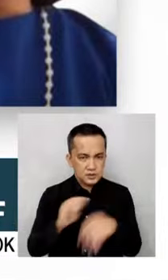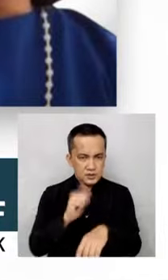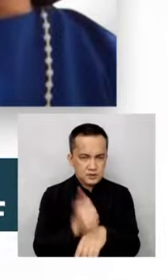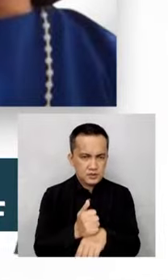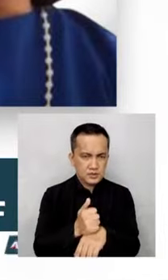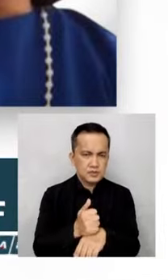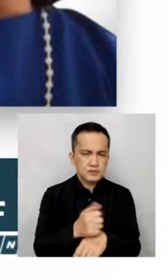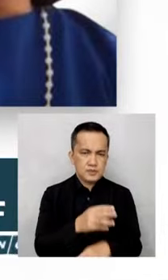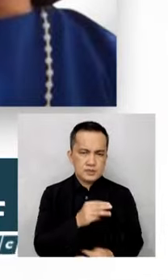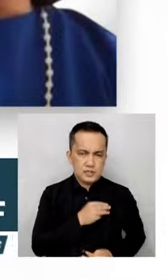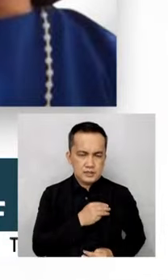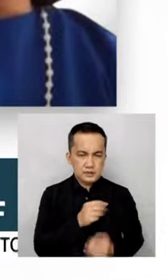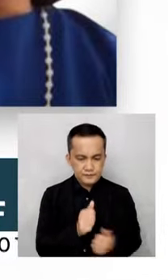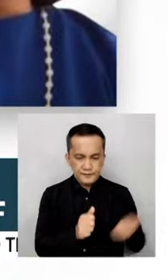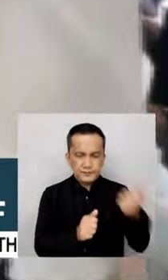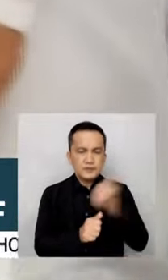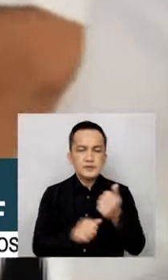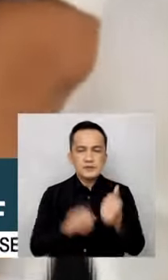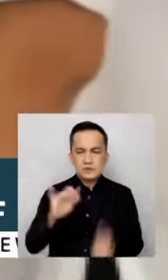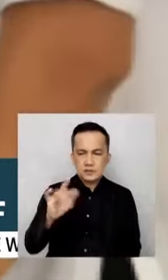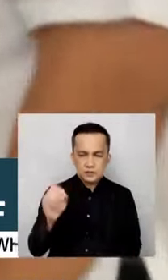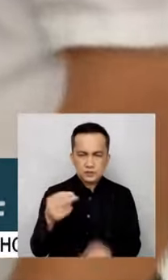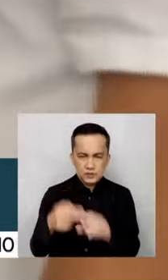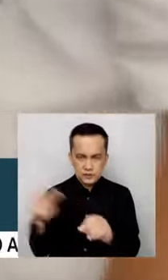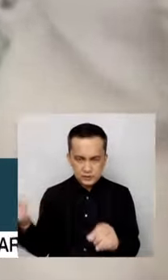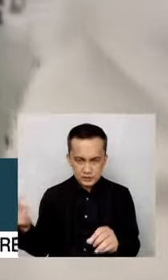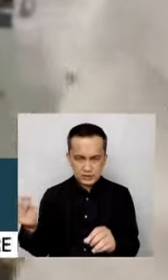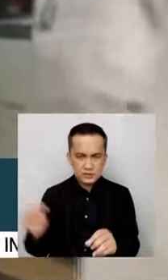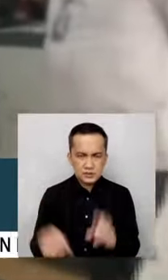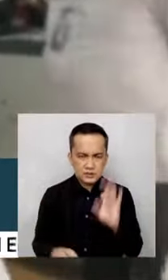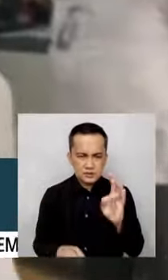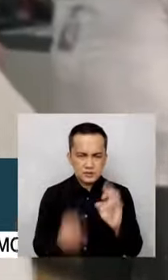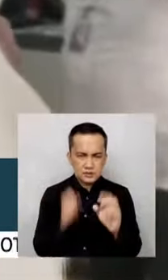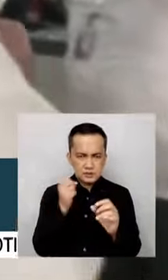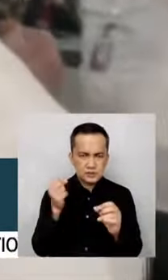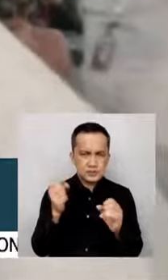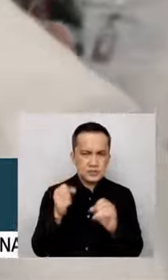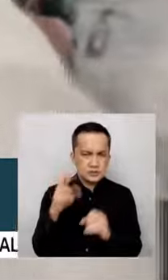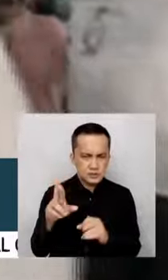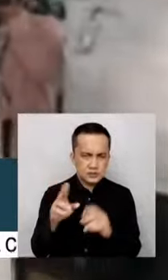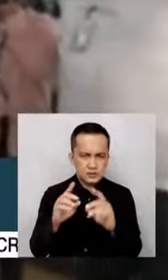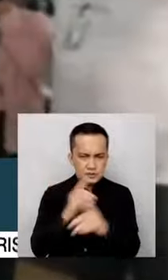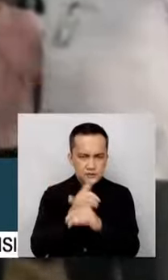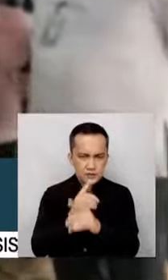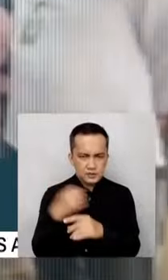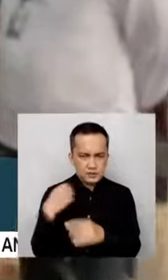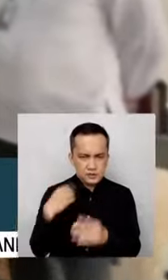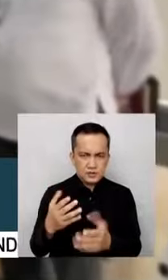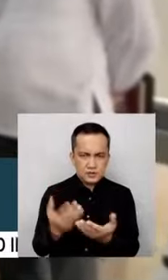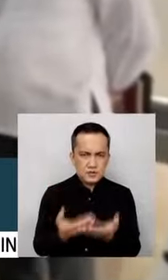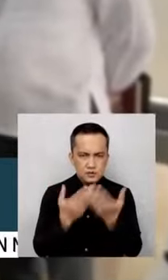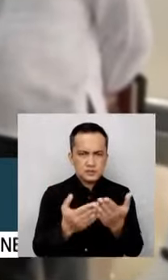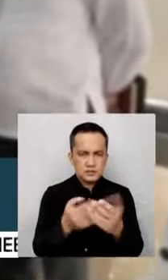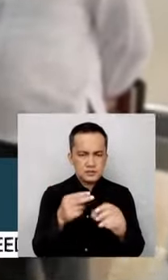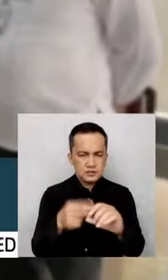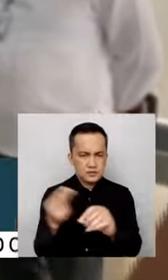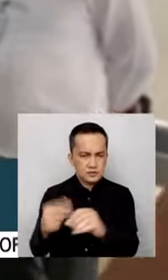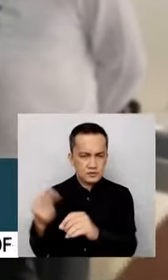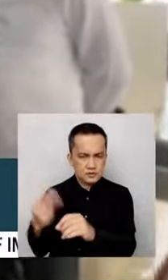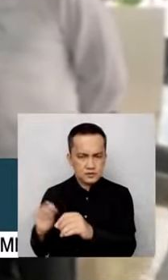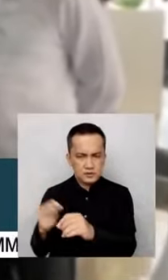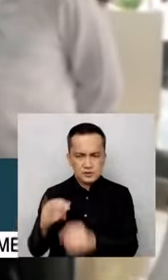chief. Following Faustino's exit, at least seven senior defense officials have also tendered their courtesy resignations.